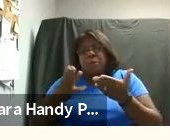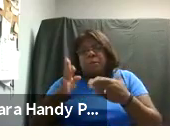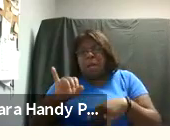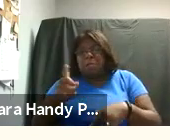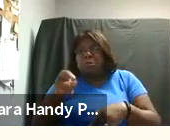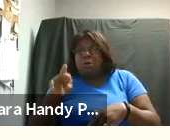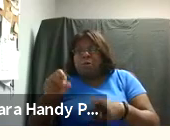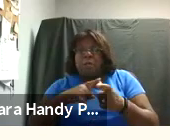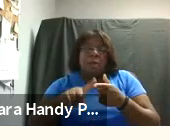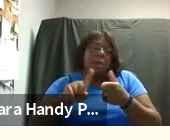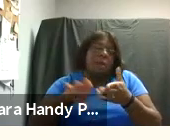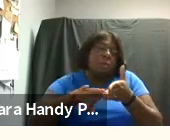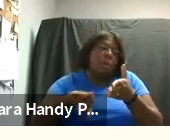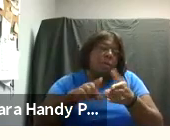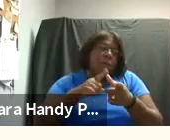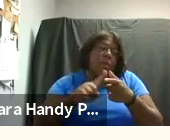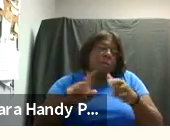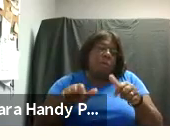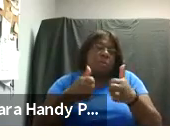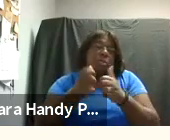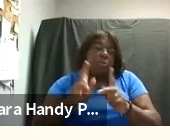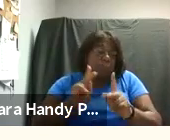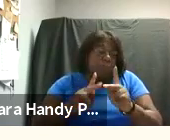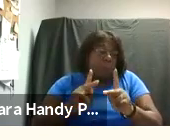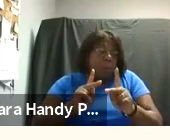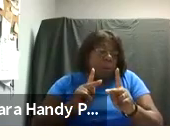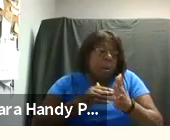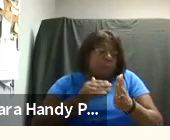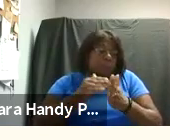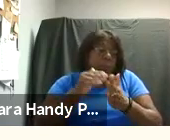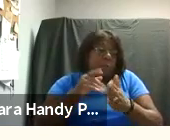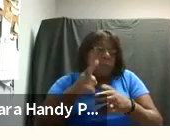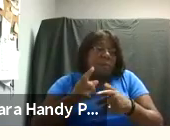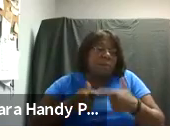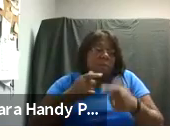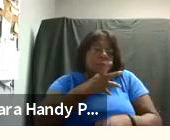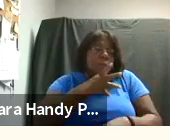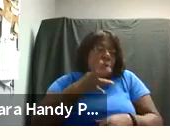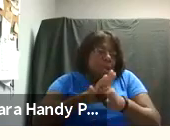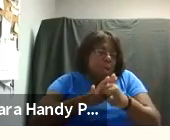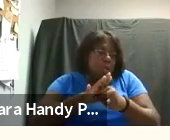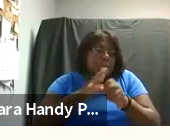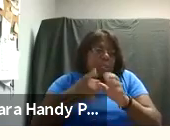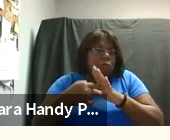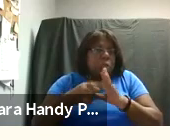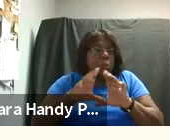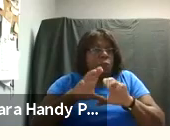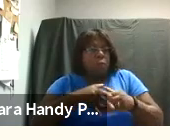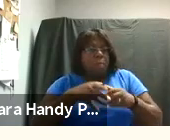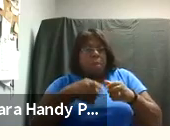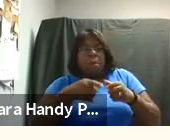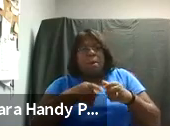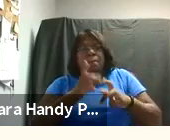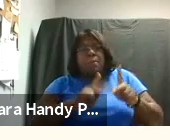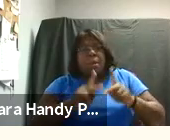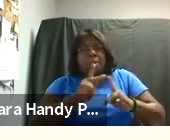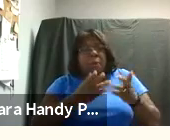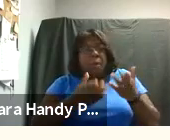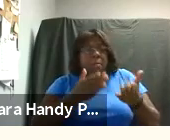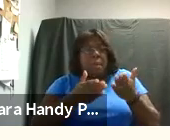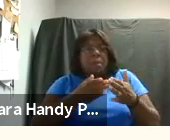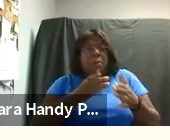some of our most challenging folks. Often they're in rural areas and they represent a factor of people that may become recidivists and